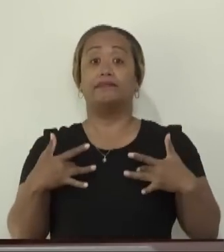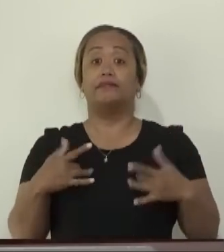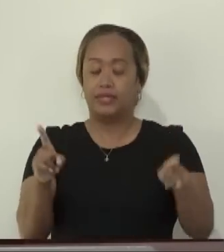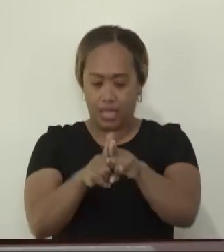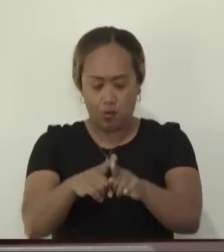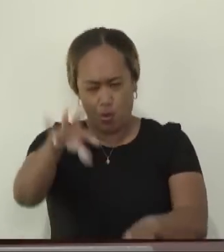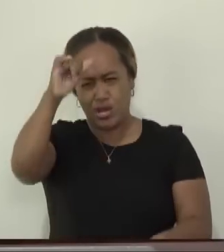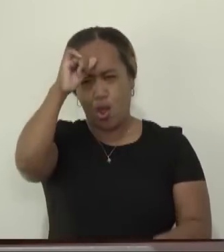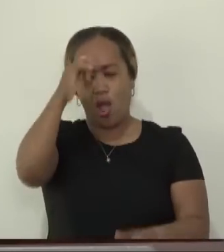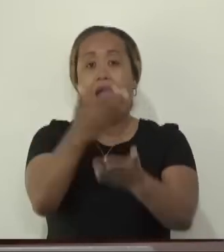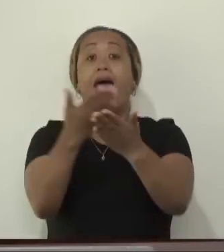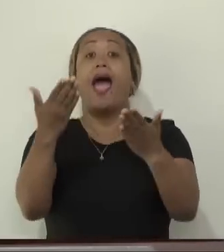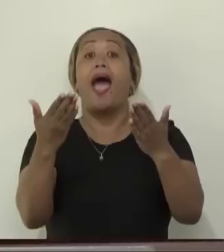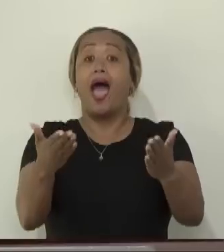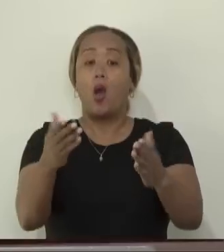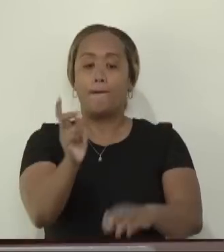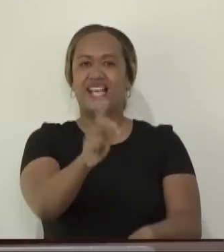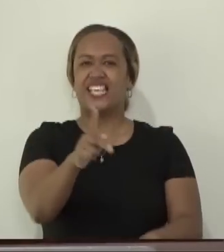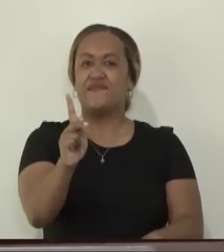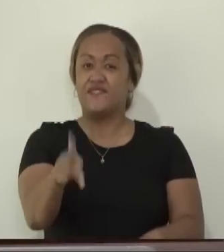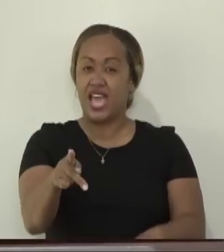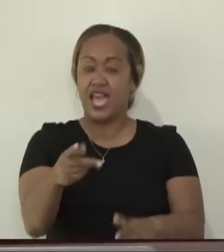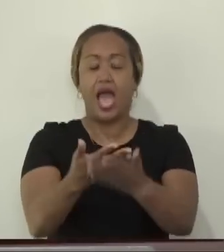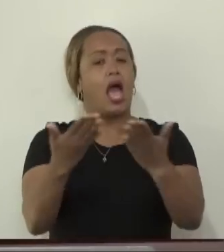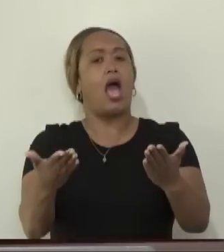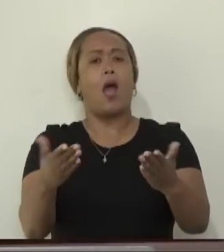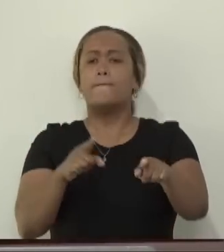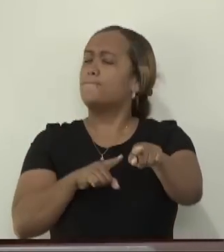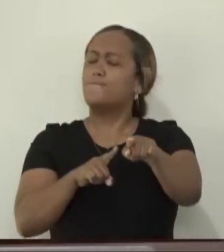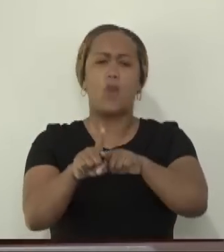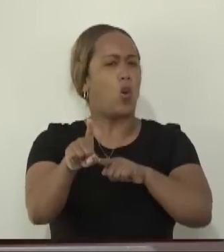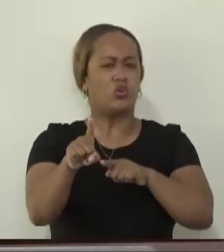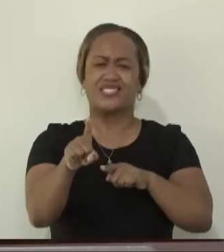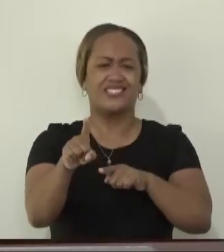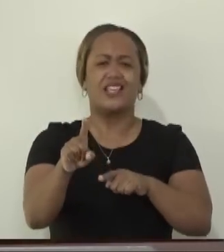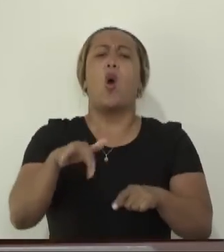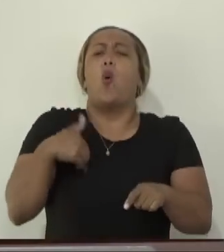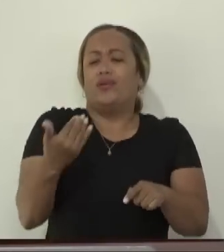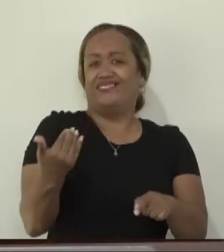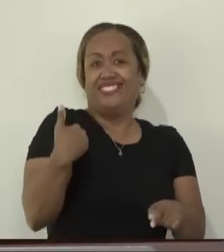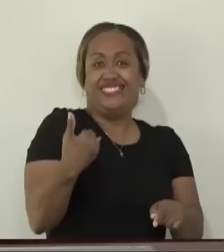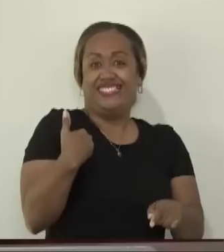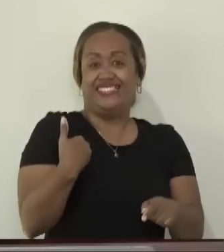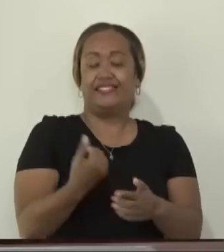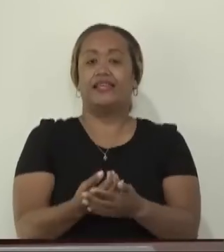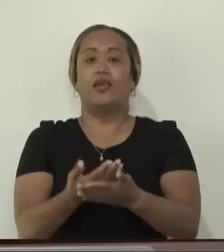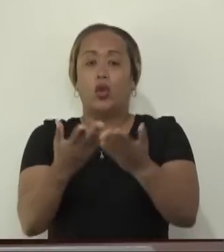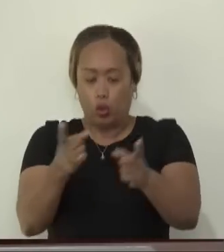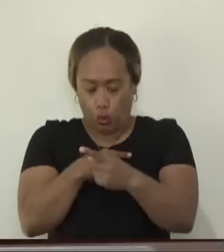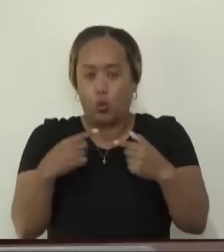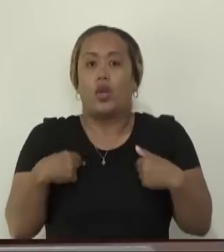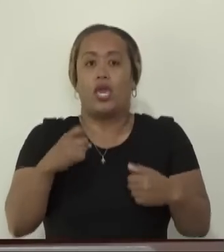As you know, we in the Pacific are the most vulnerable, and therefore we